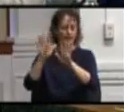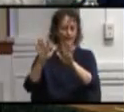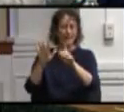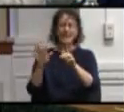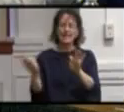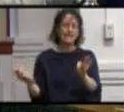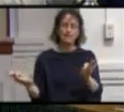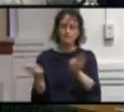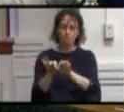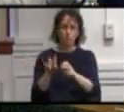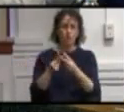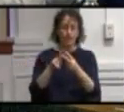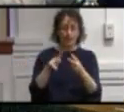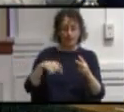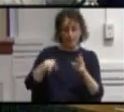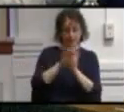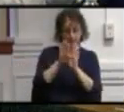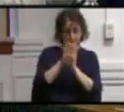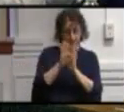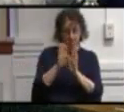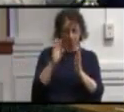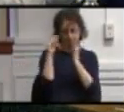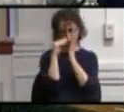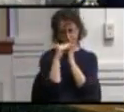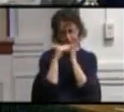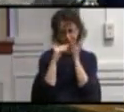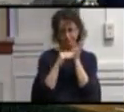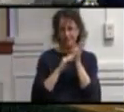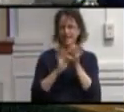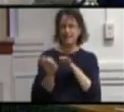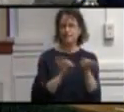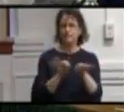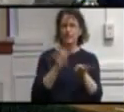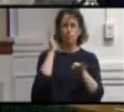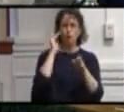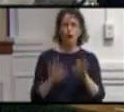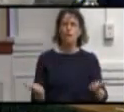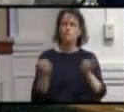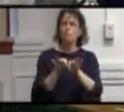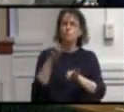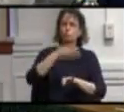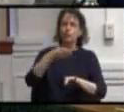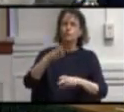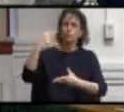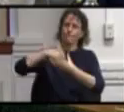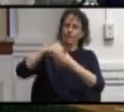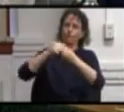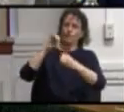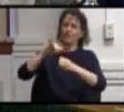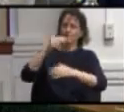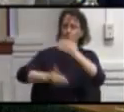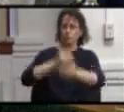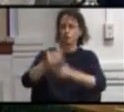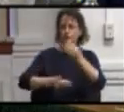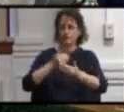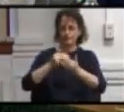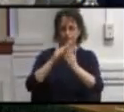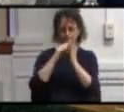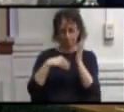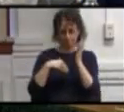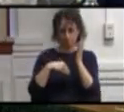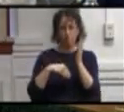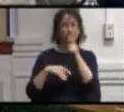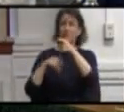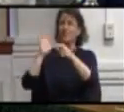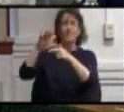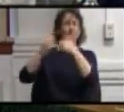term, try to see if there's any input we can have in the process that the state has been developing. That's supposed to be finished